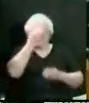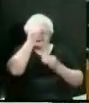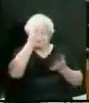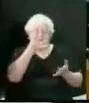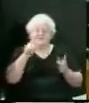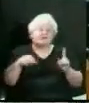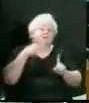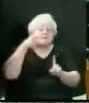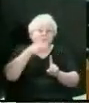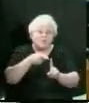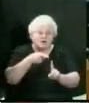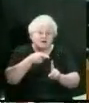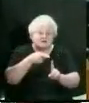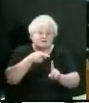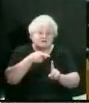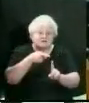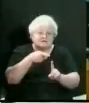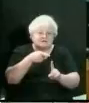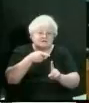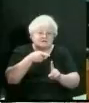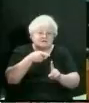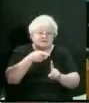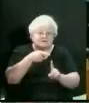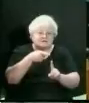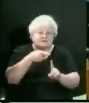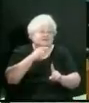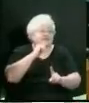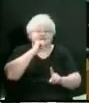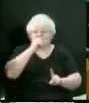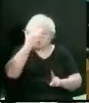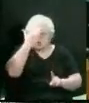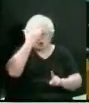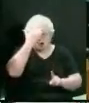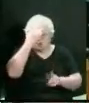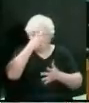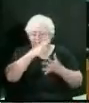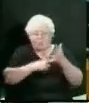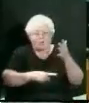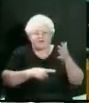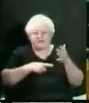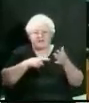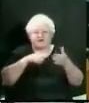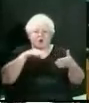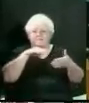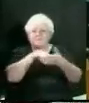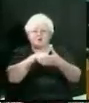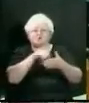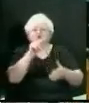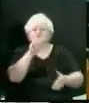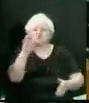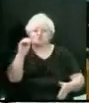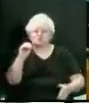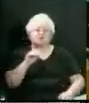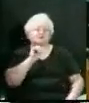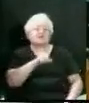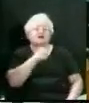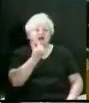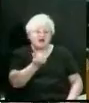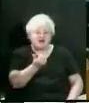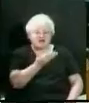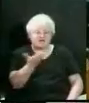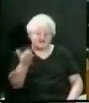point being is that they don't know what they're opposed to. The other thing